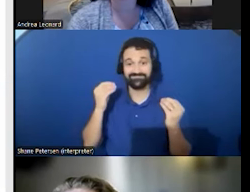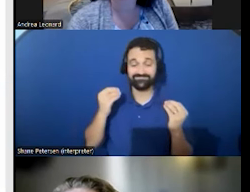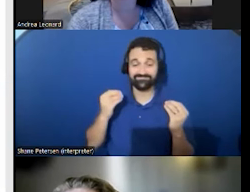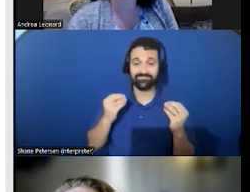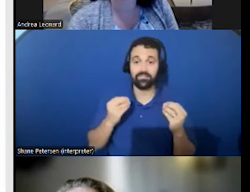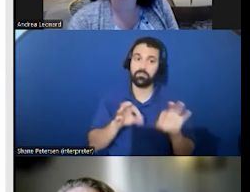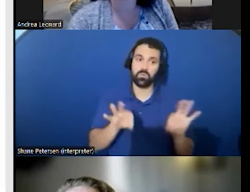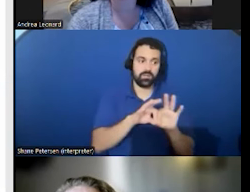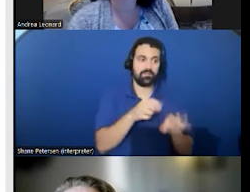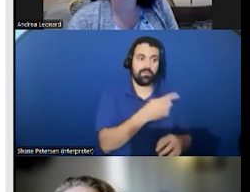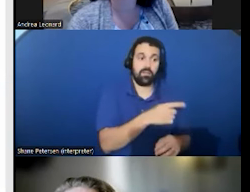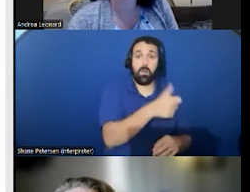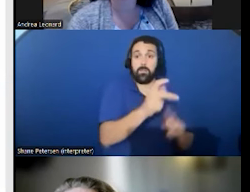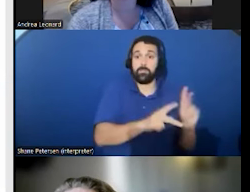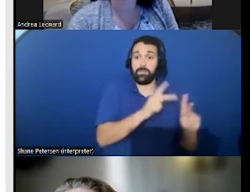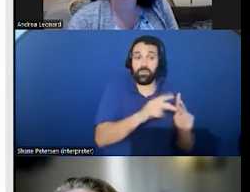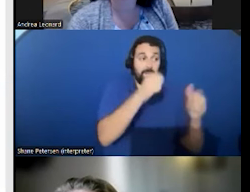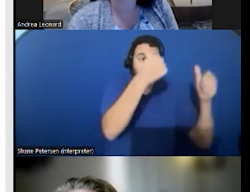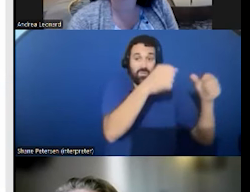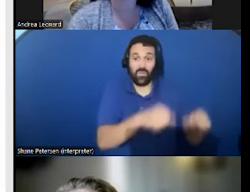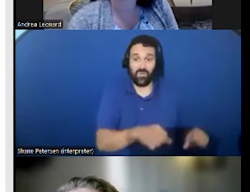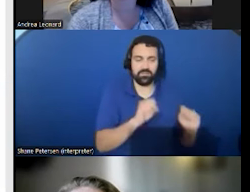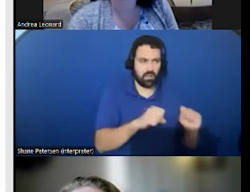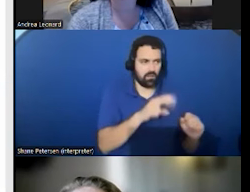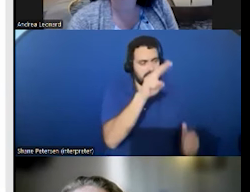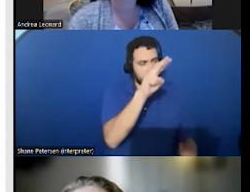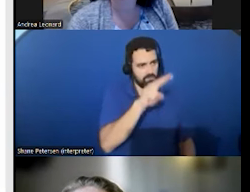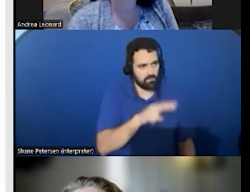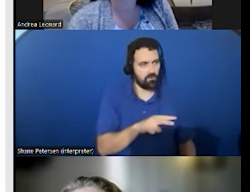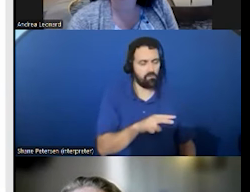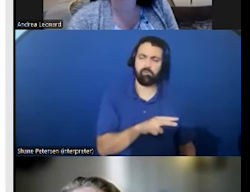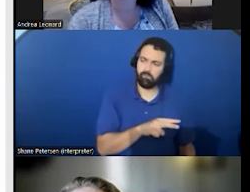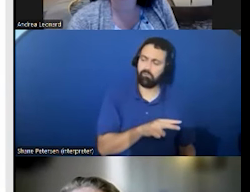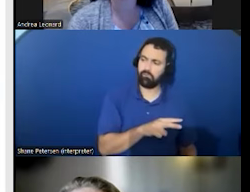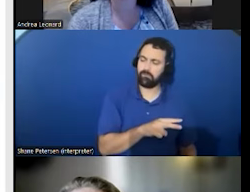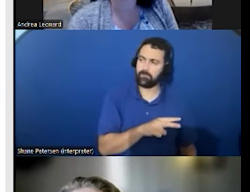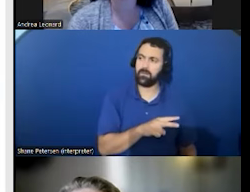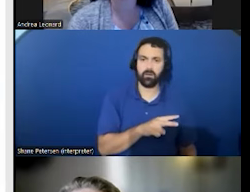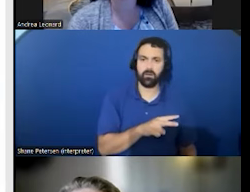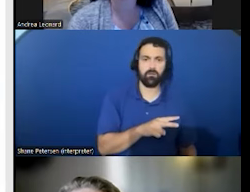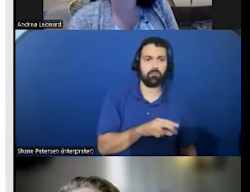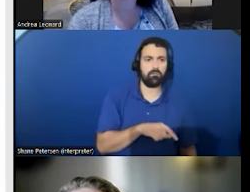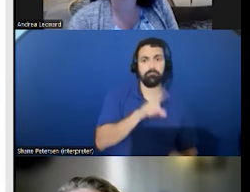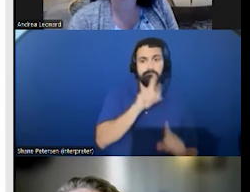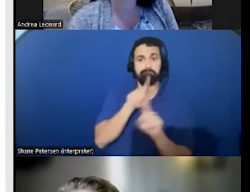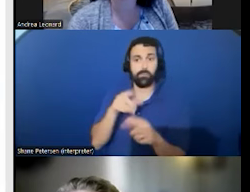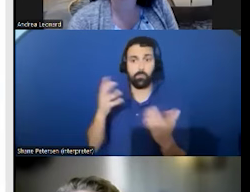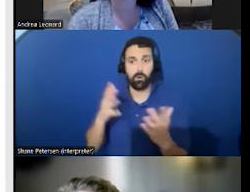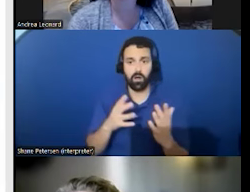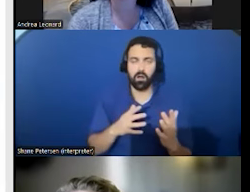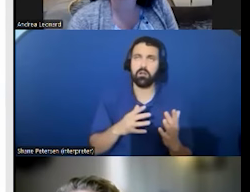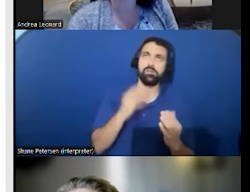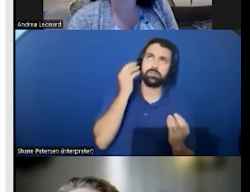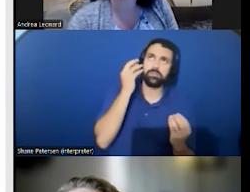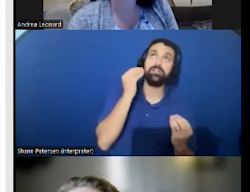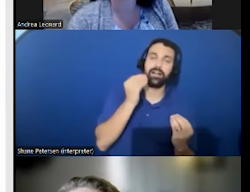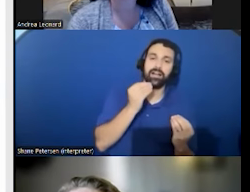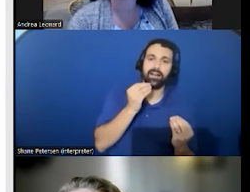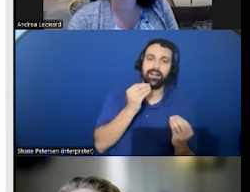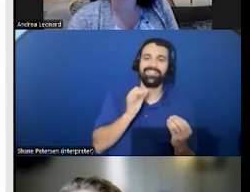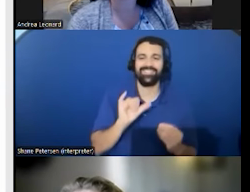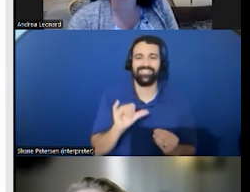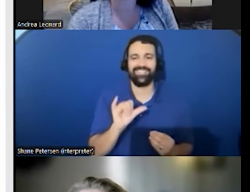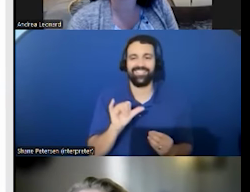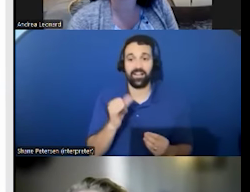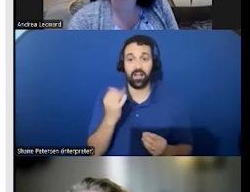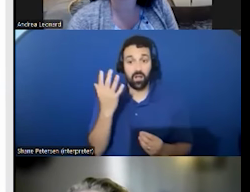people's posts and come up with meaningful replies. So avoid those forced, really quick responses because they're